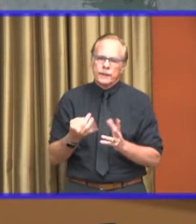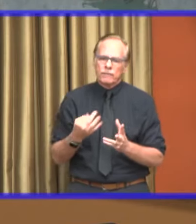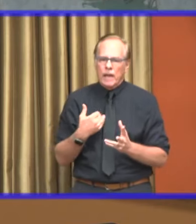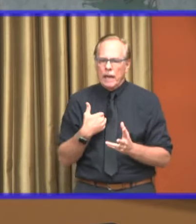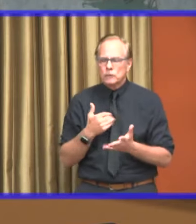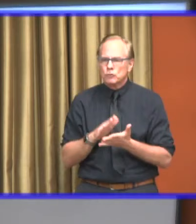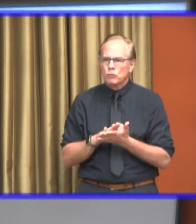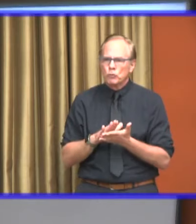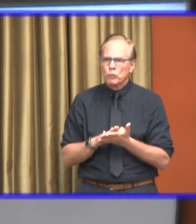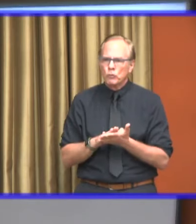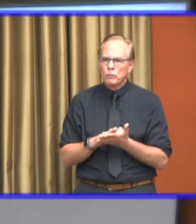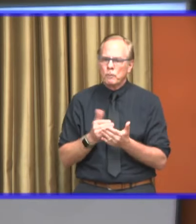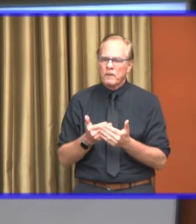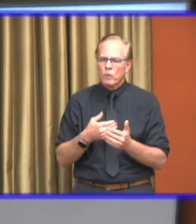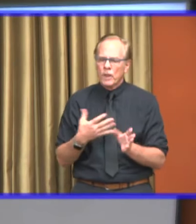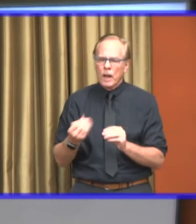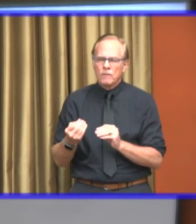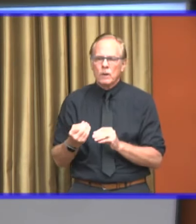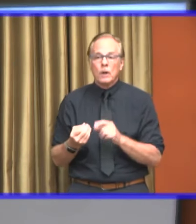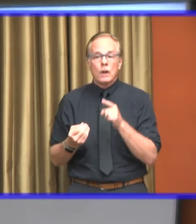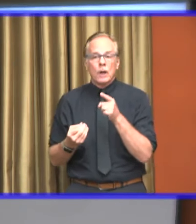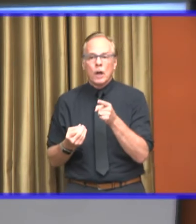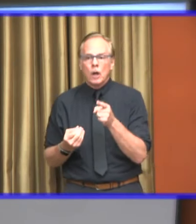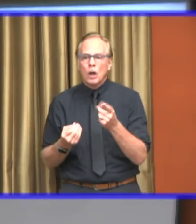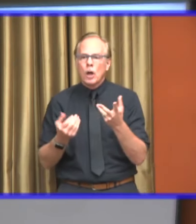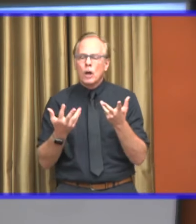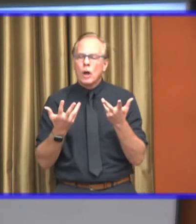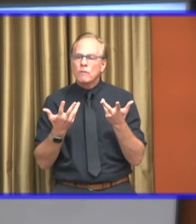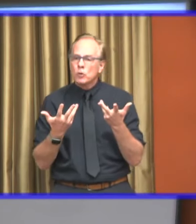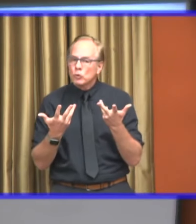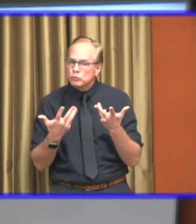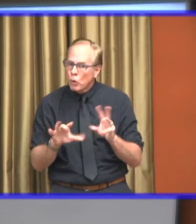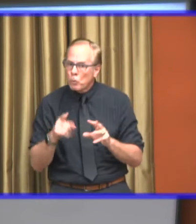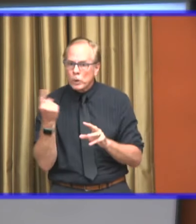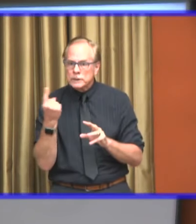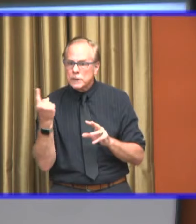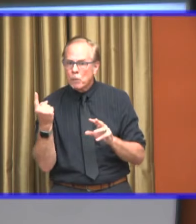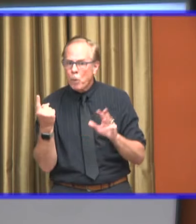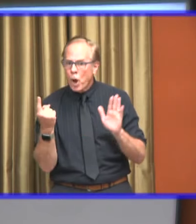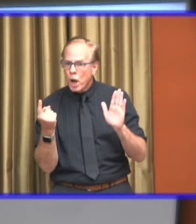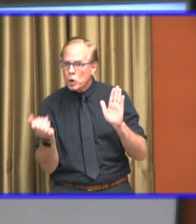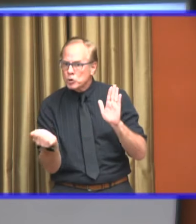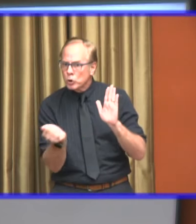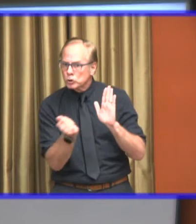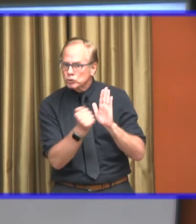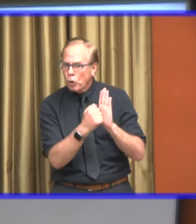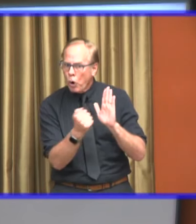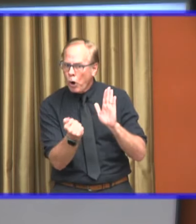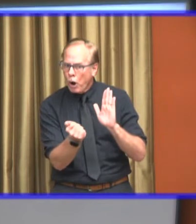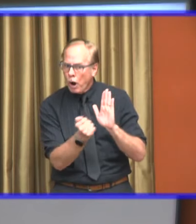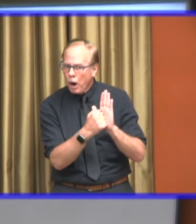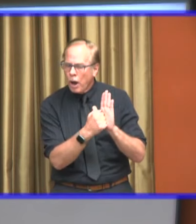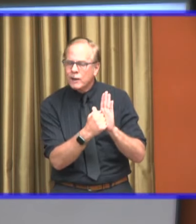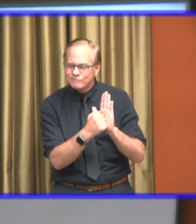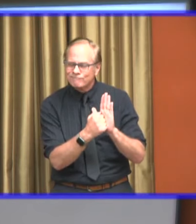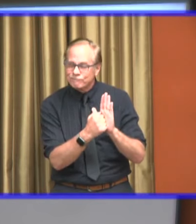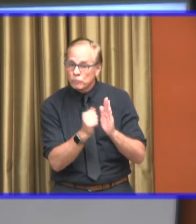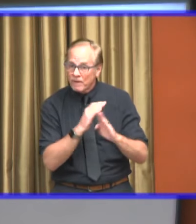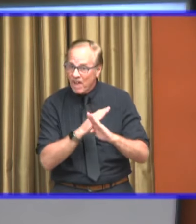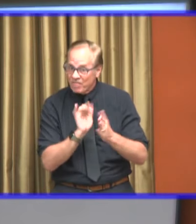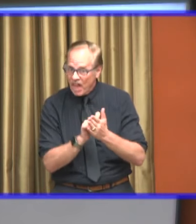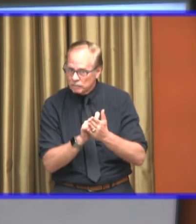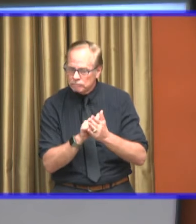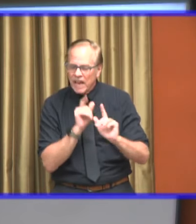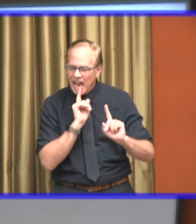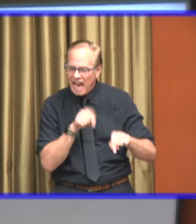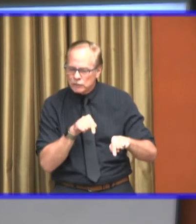So. And if you don't want someone knocking on your door, an enumerator, all you have to do is complete the census, and then